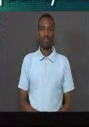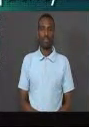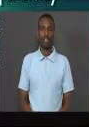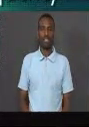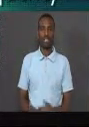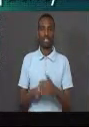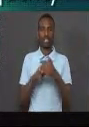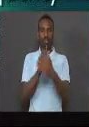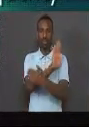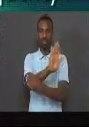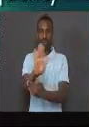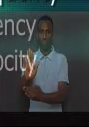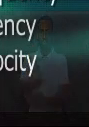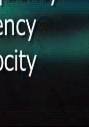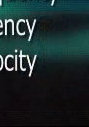Begin.